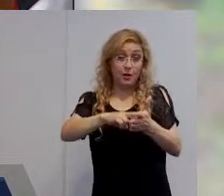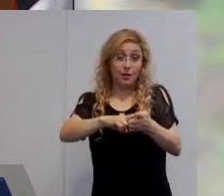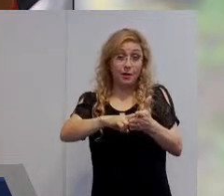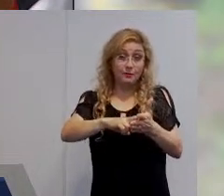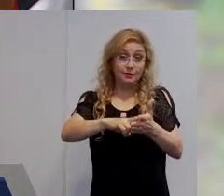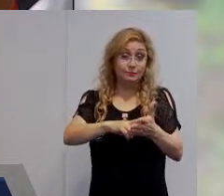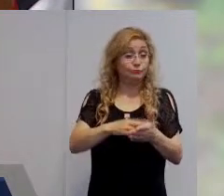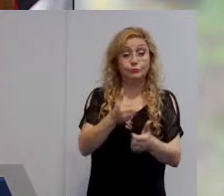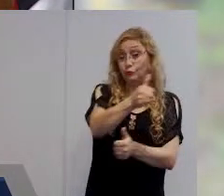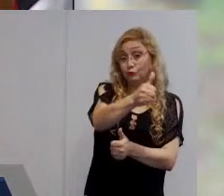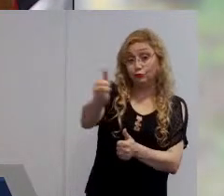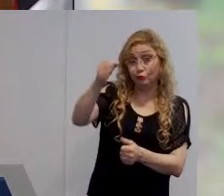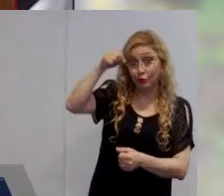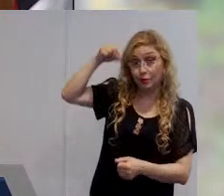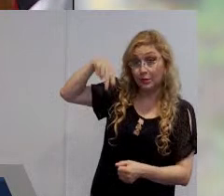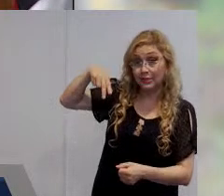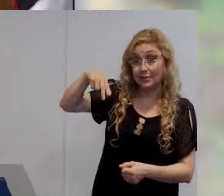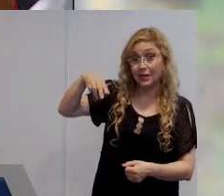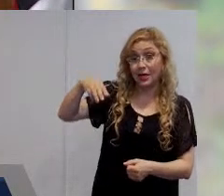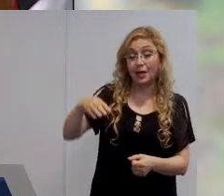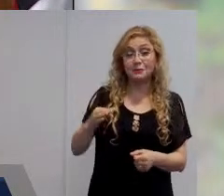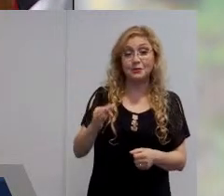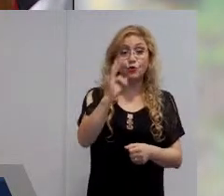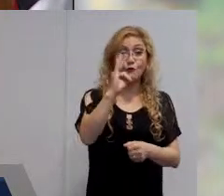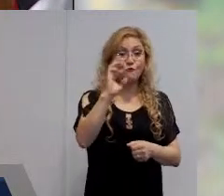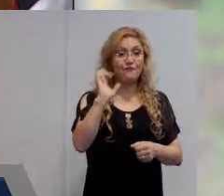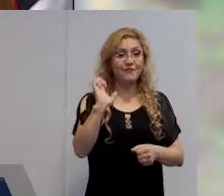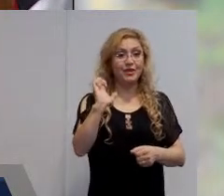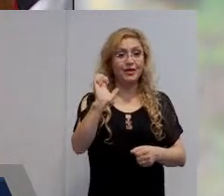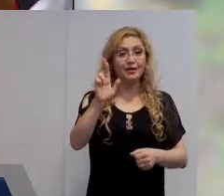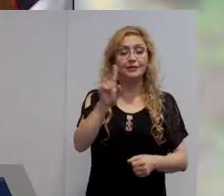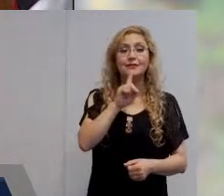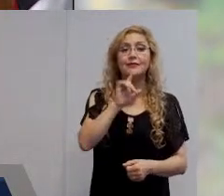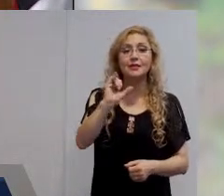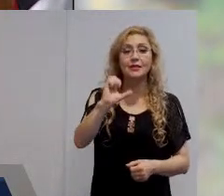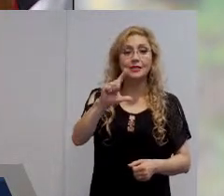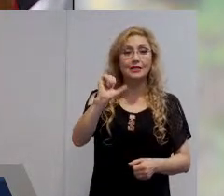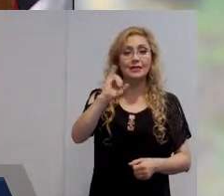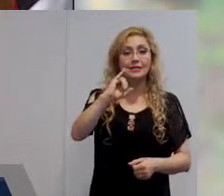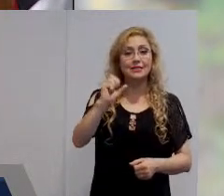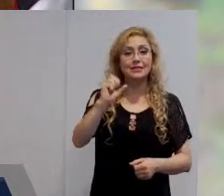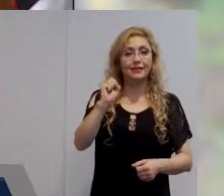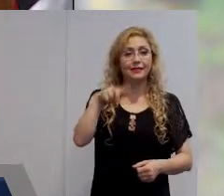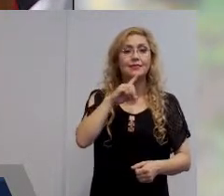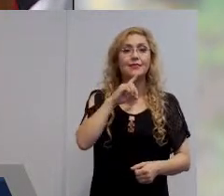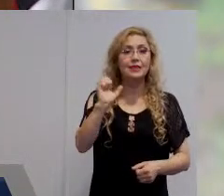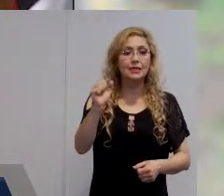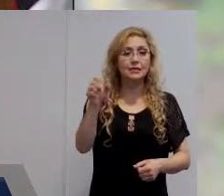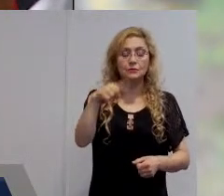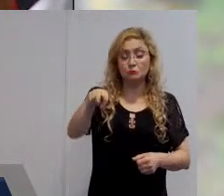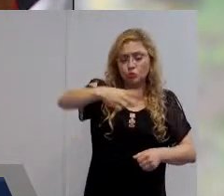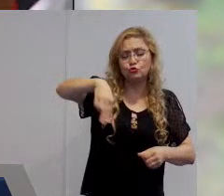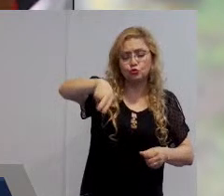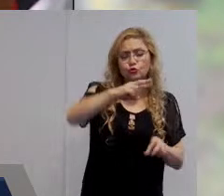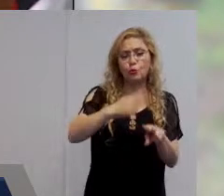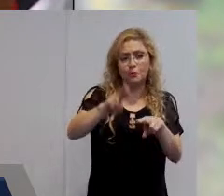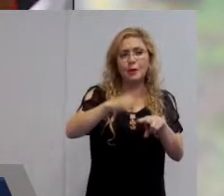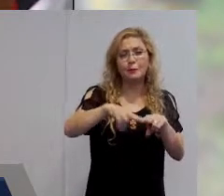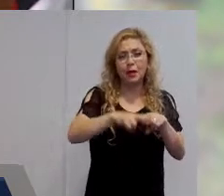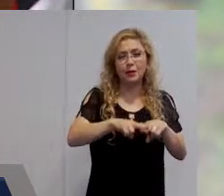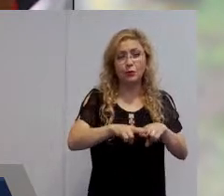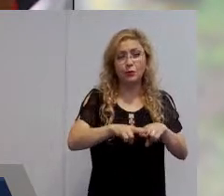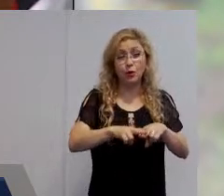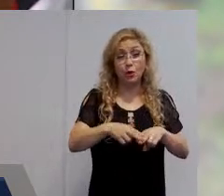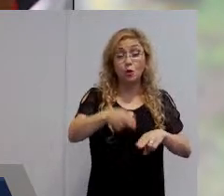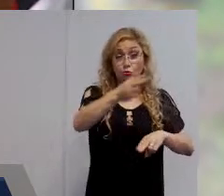in countries in conflict, known to everyone, and that has affected the availability of fertilizers, we are already